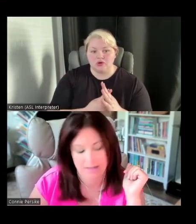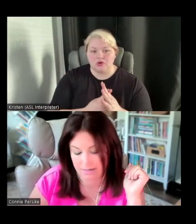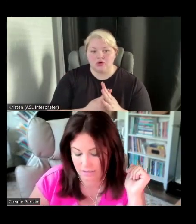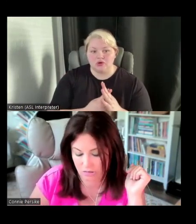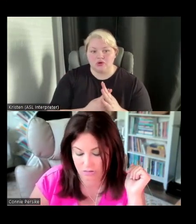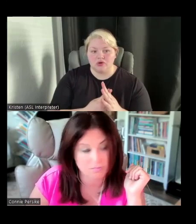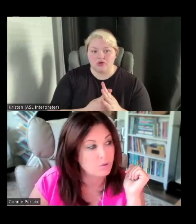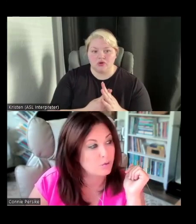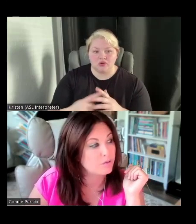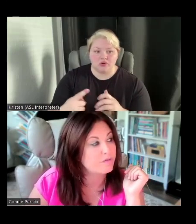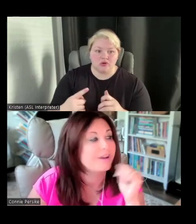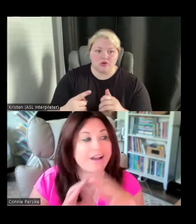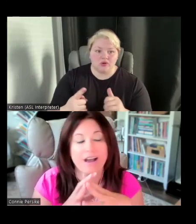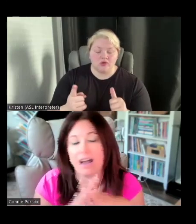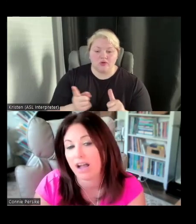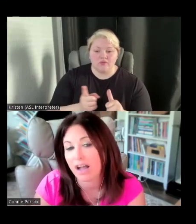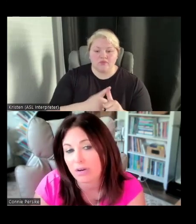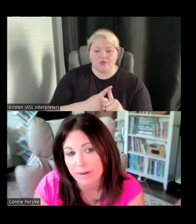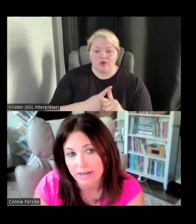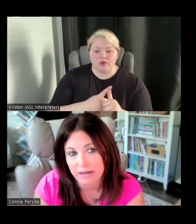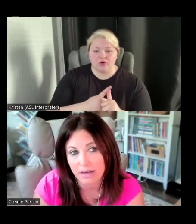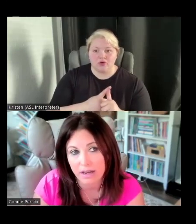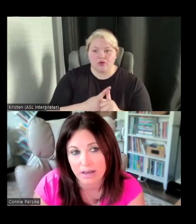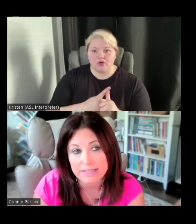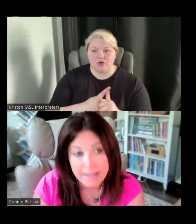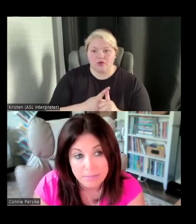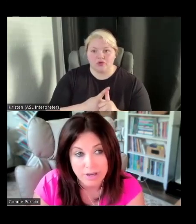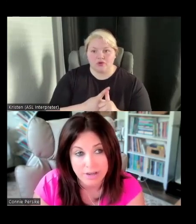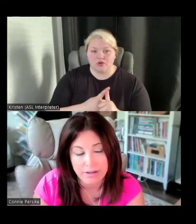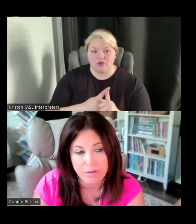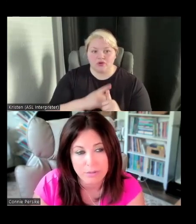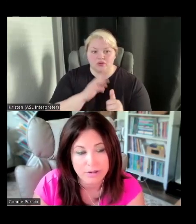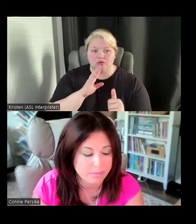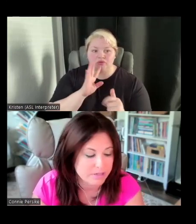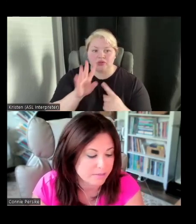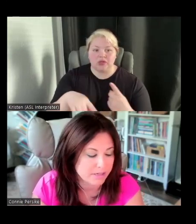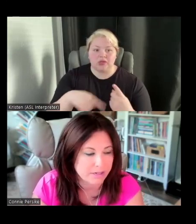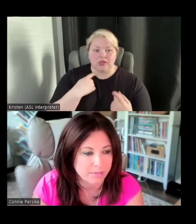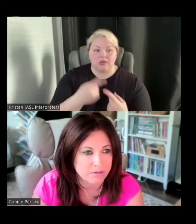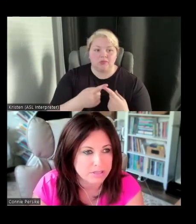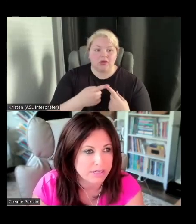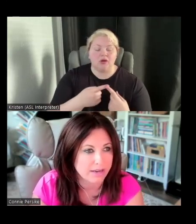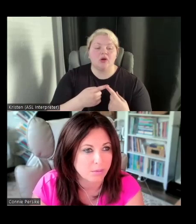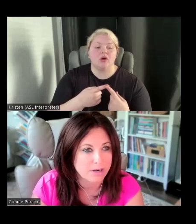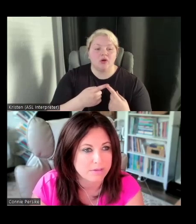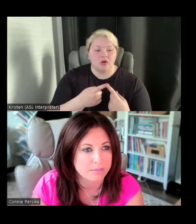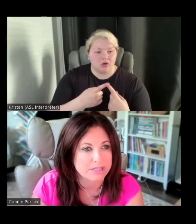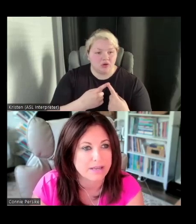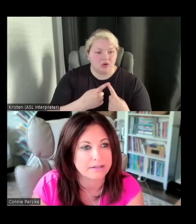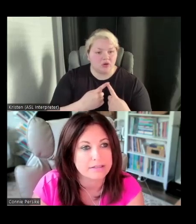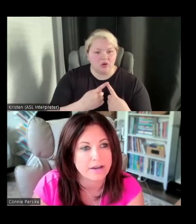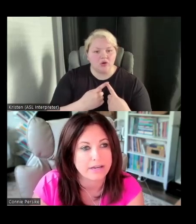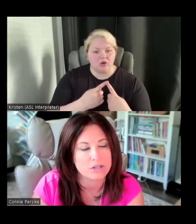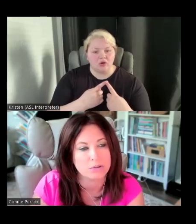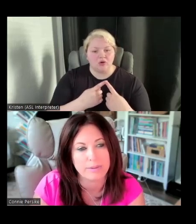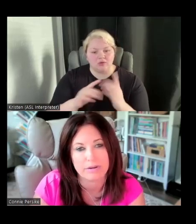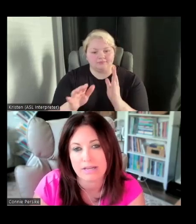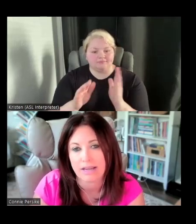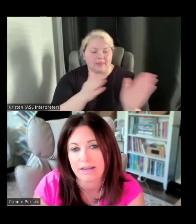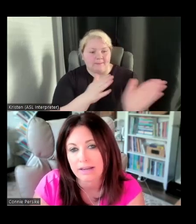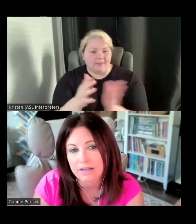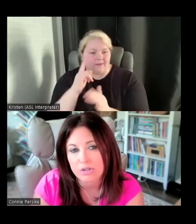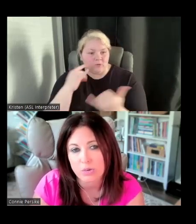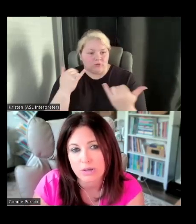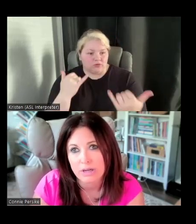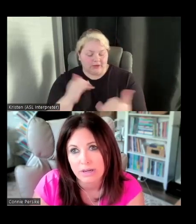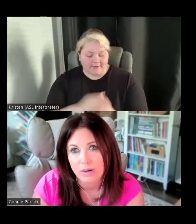make my slides move, a quick snapshot of what we're going to be speaking about today, or what I'm going to be talking to you about